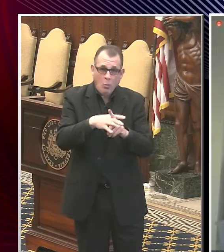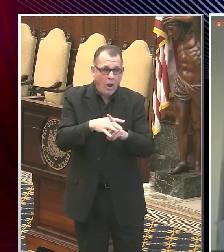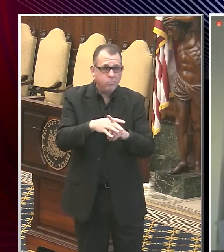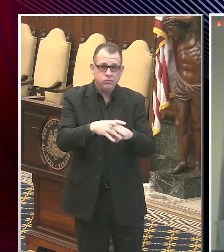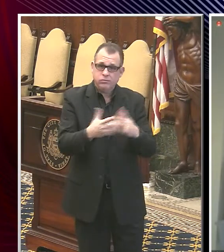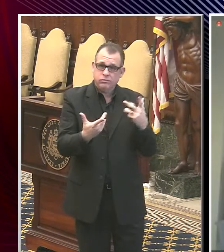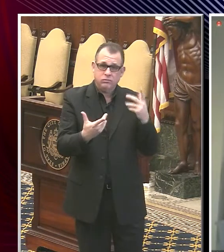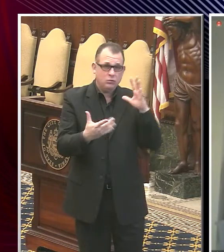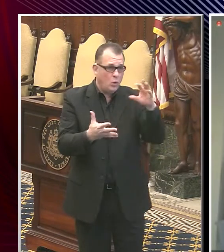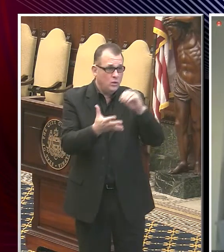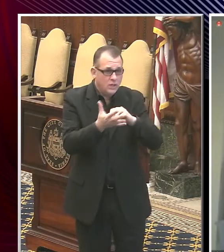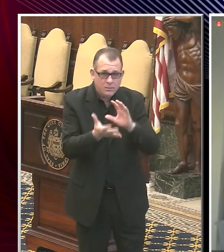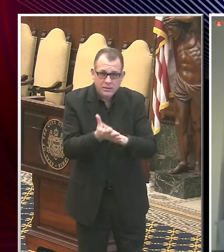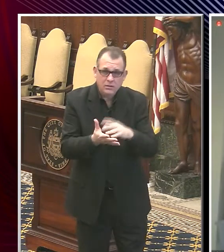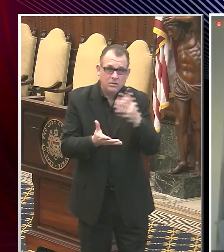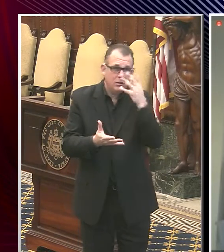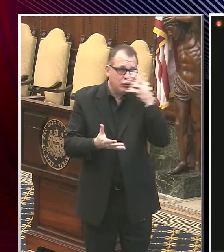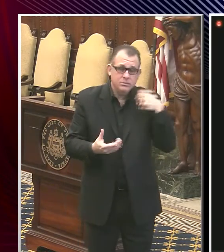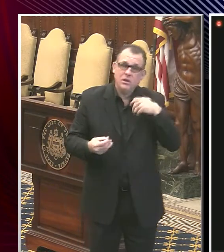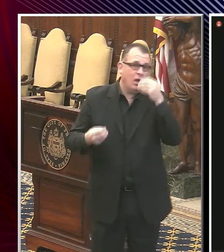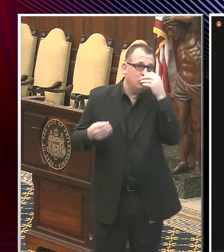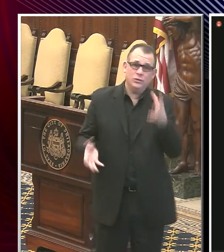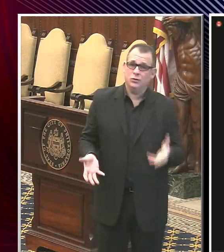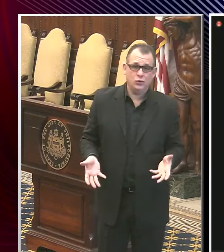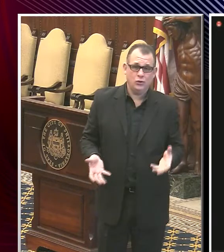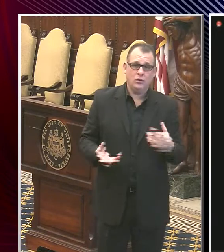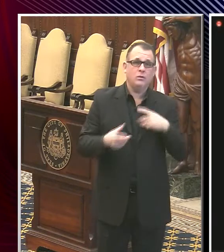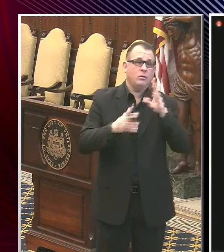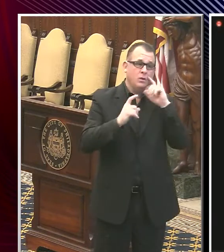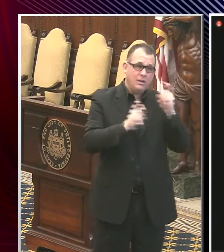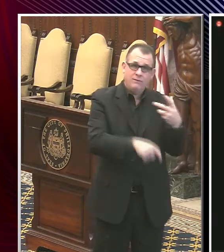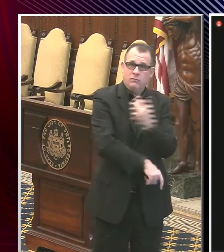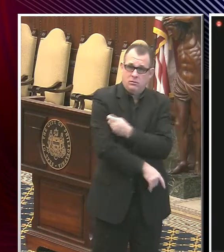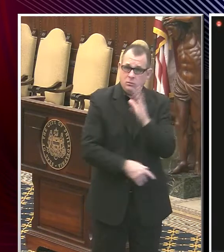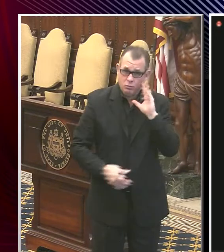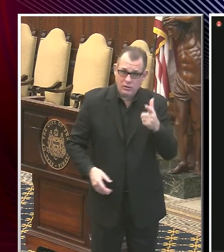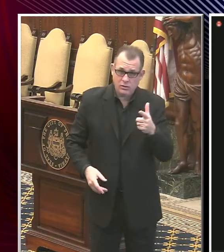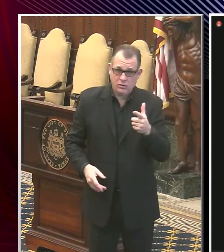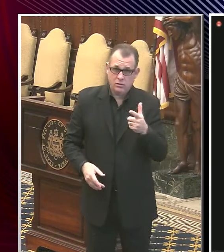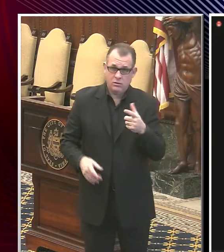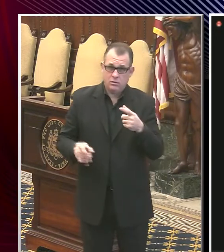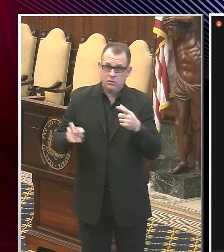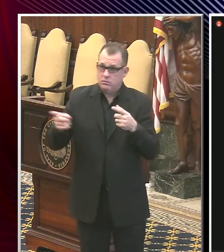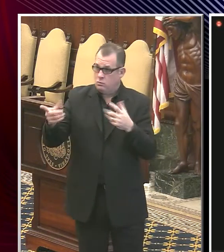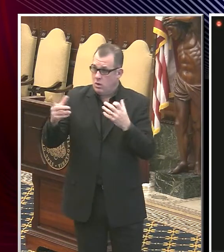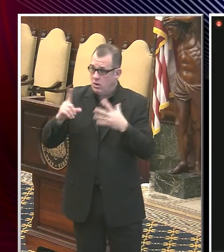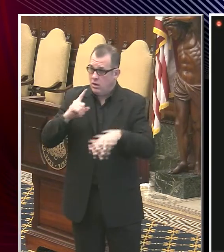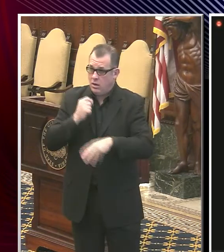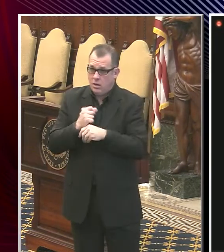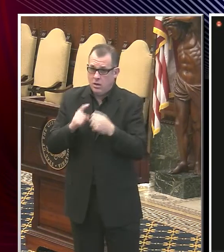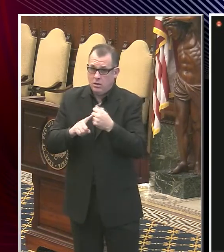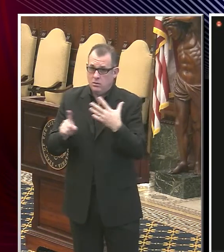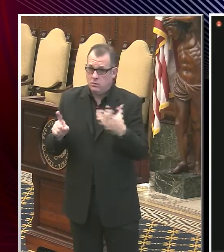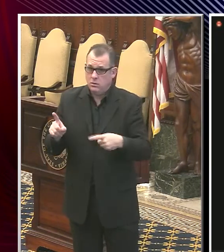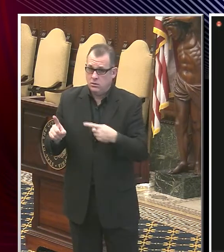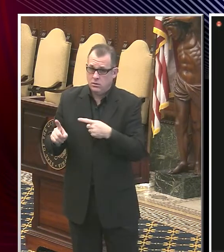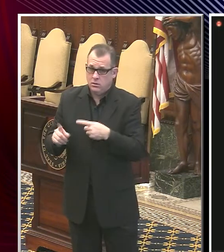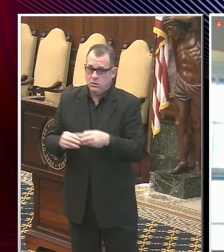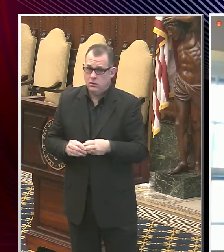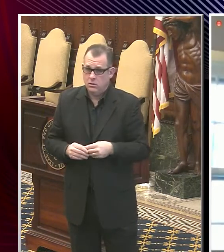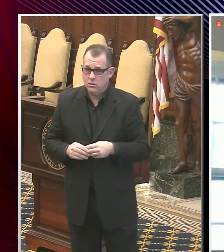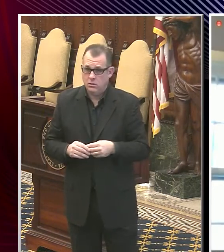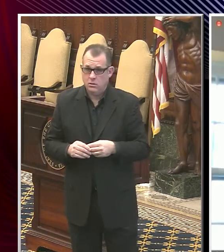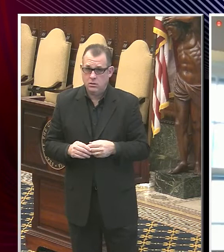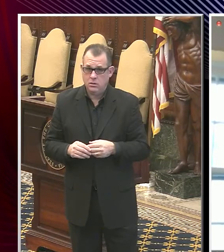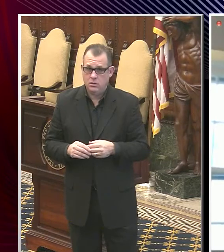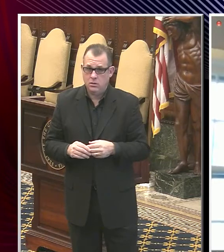has nothing to do with documentation status. Okay, thank you. Dr. Johnson, did you have anything you wanted to add on that topic since we have you today?